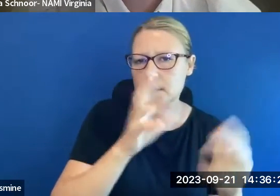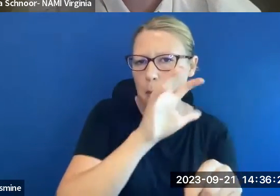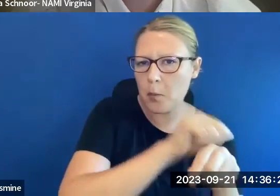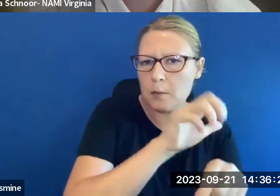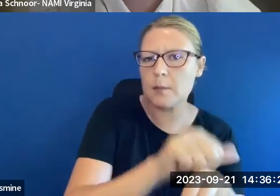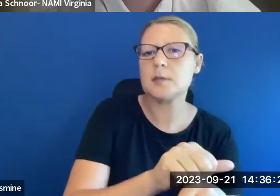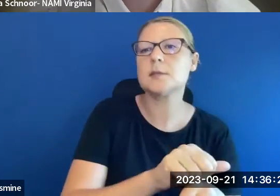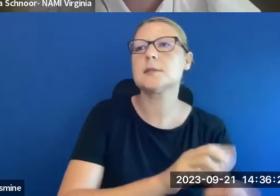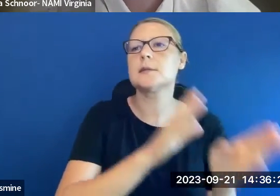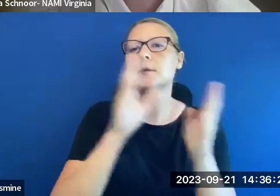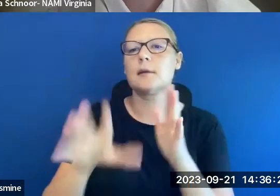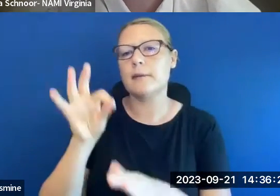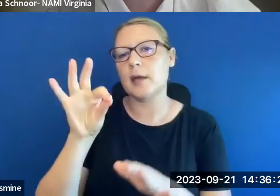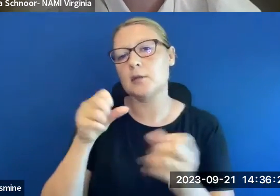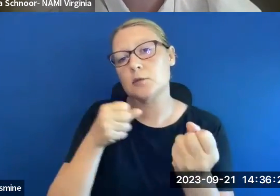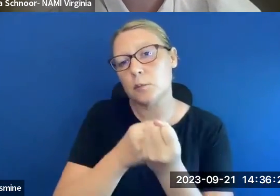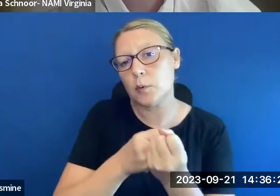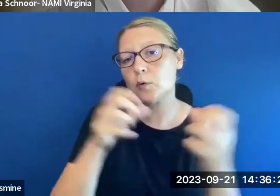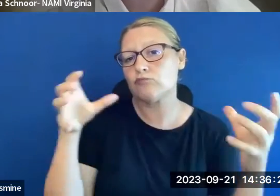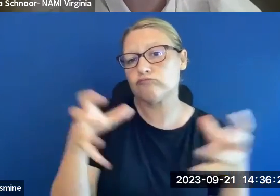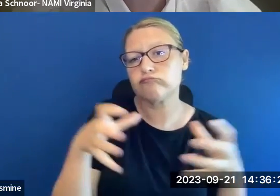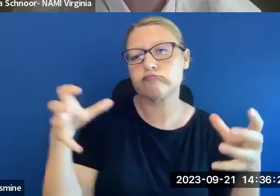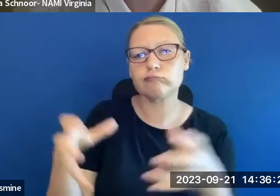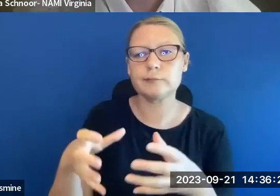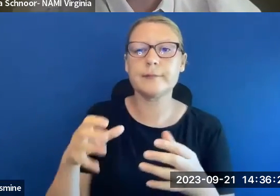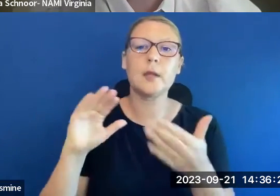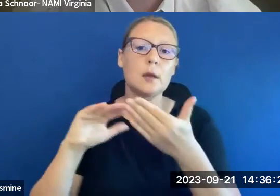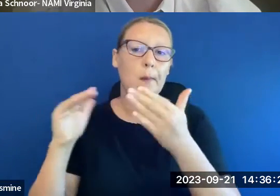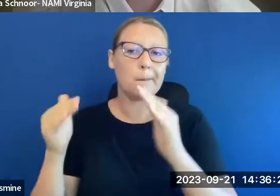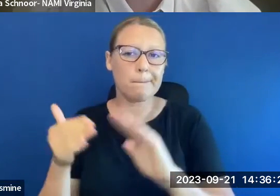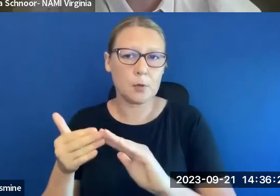groups and other forms of recovery-based communities,